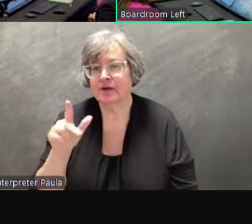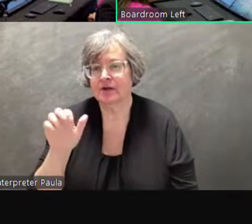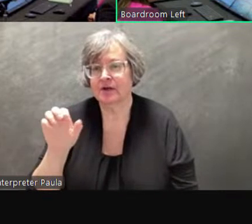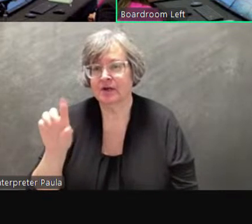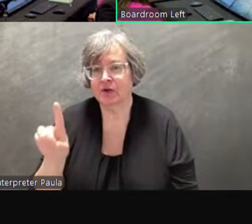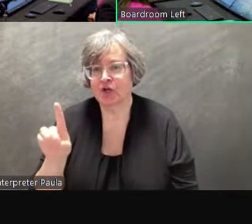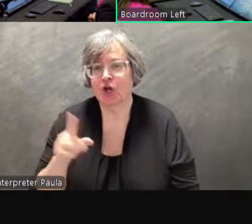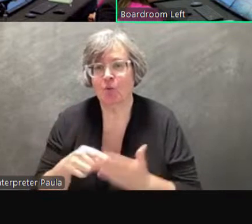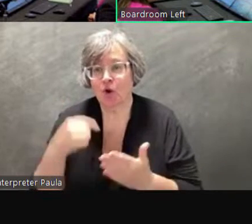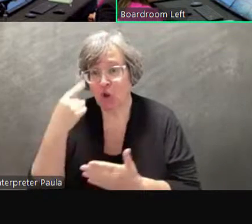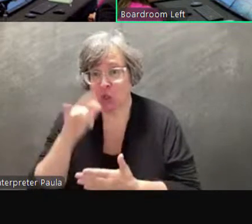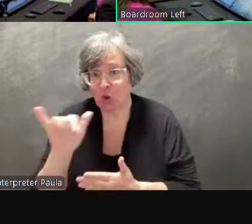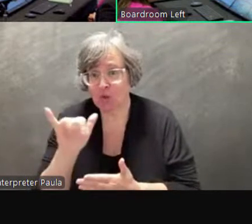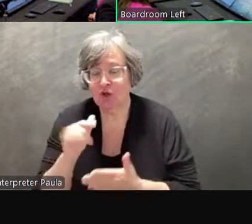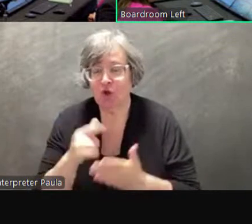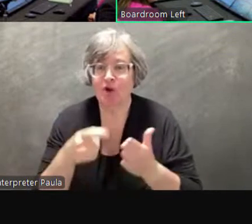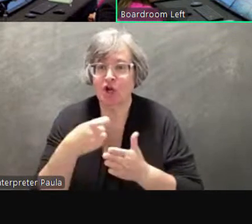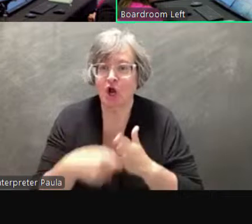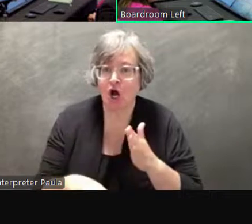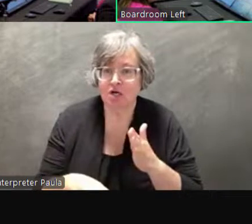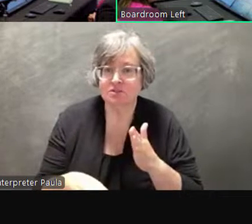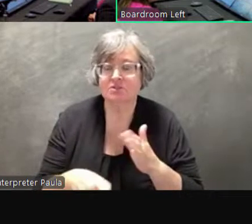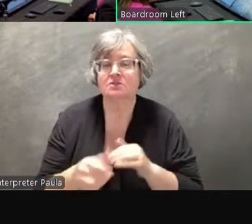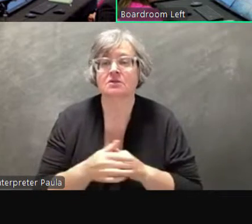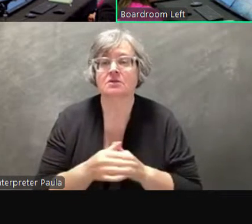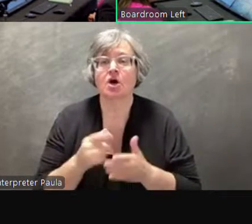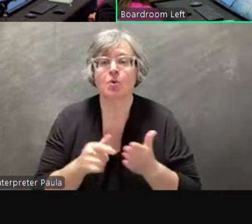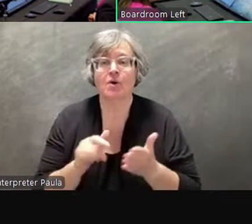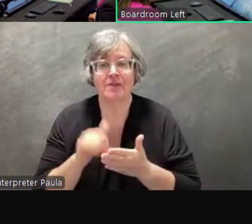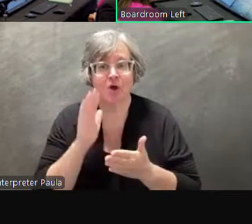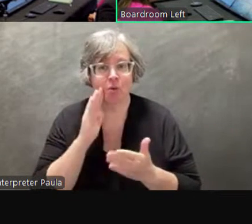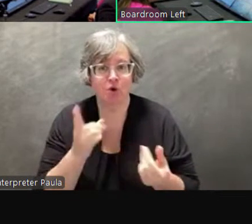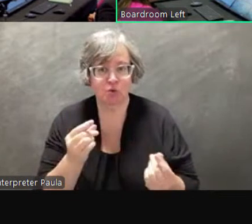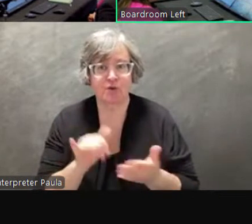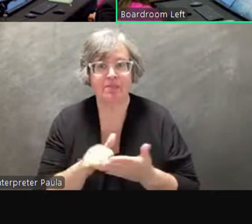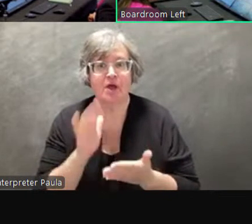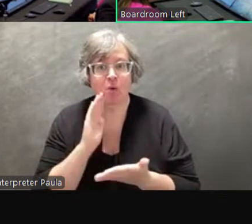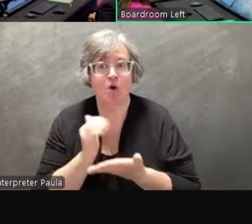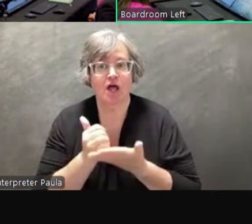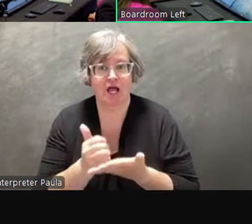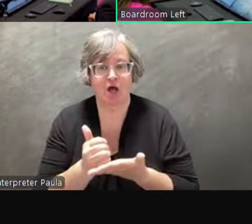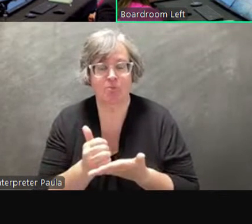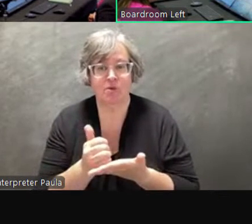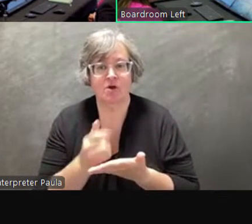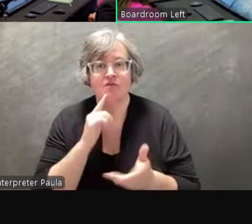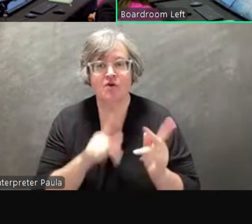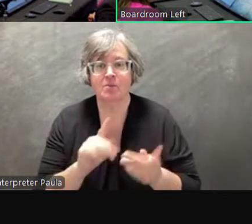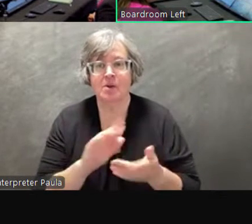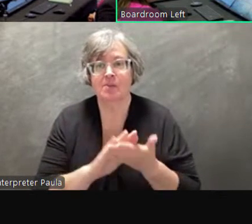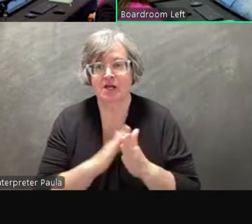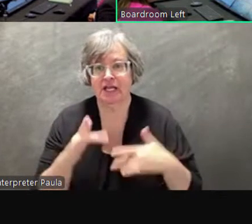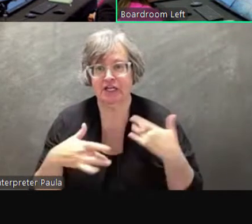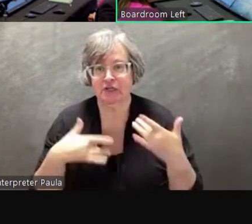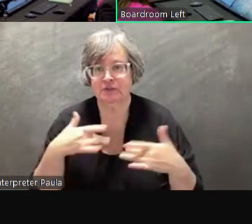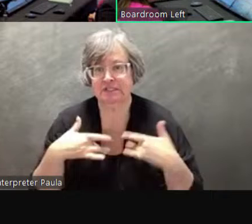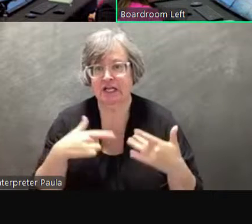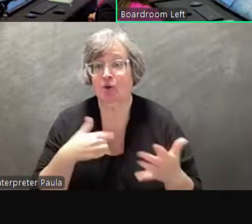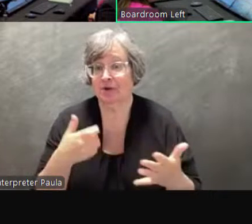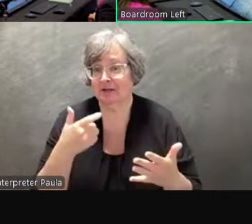what that would look like, what that would cost, and what that would do would be super helpful to get people excited. So I wanted to say